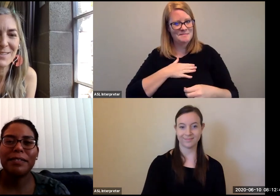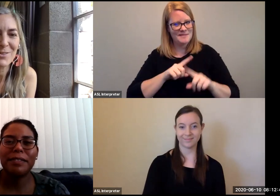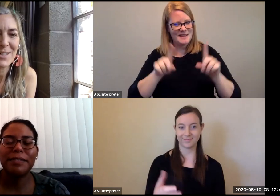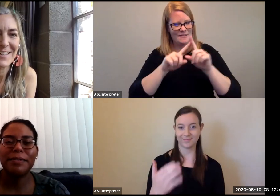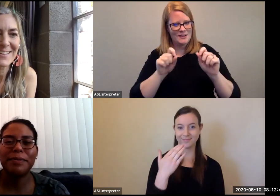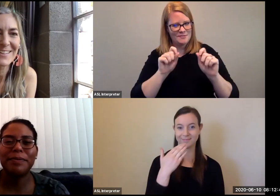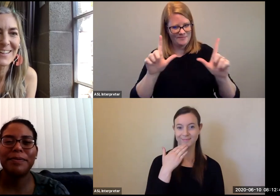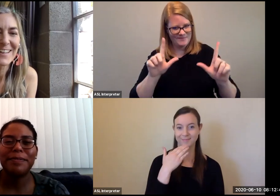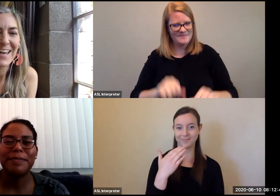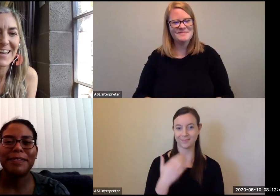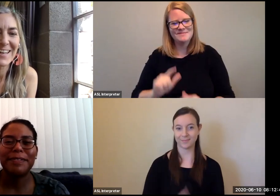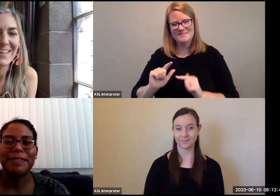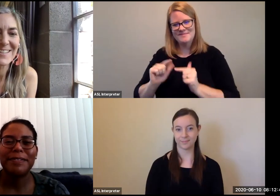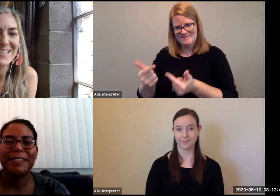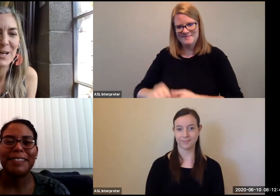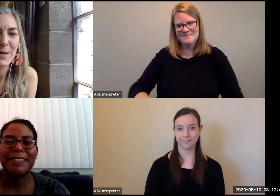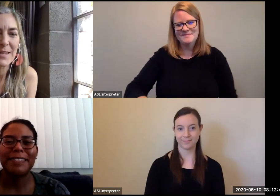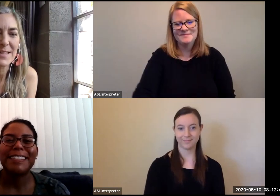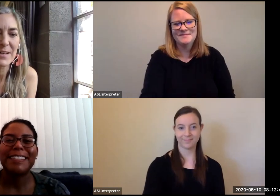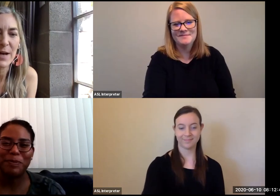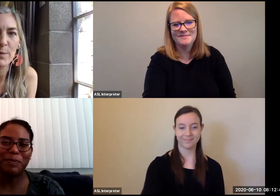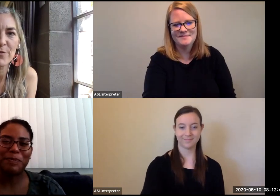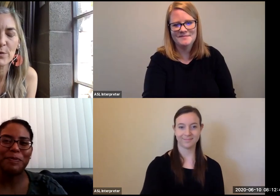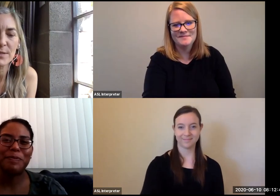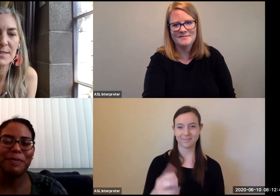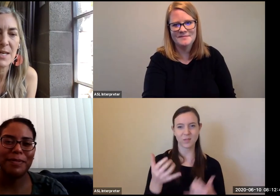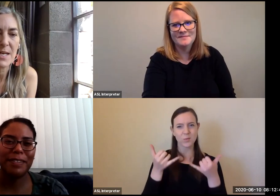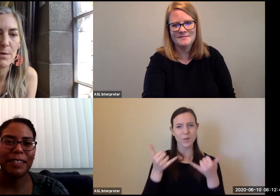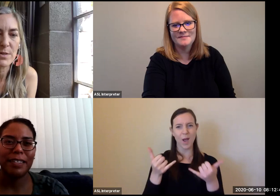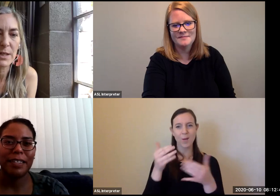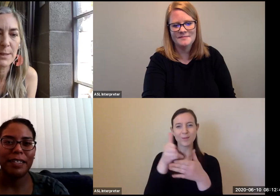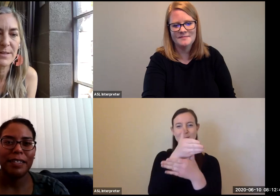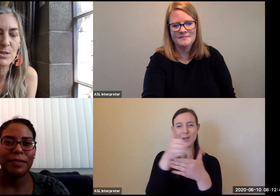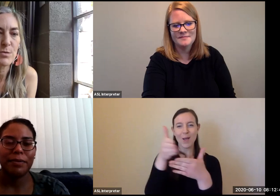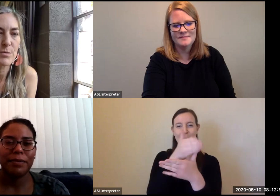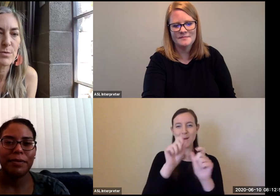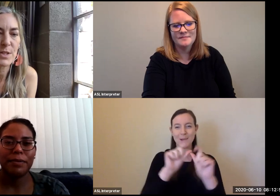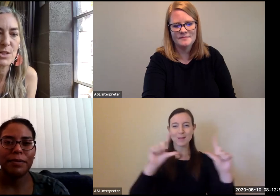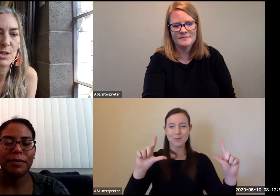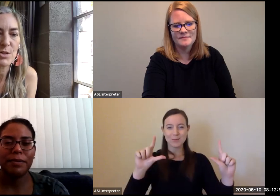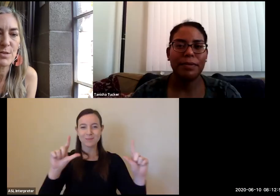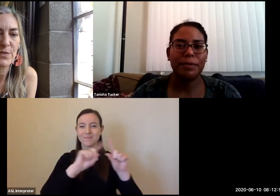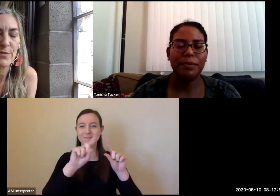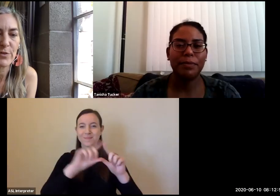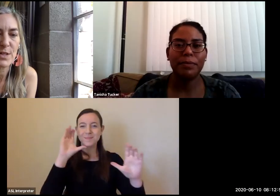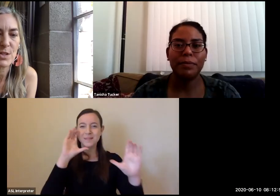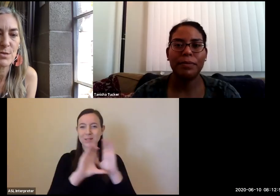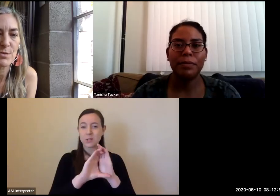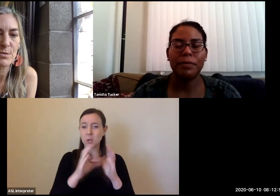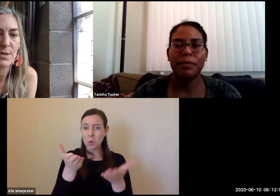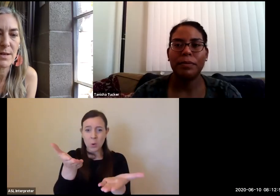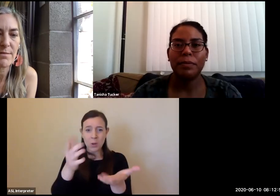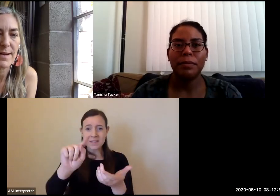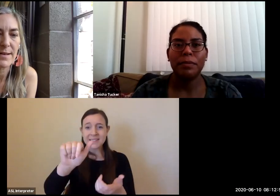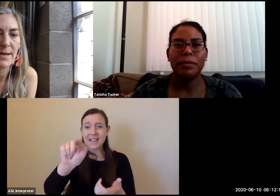my screen, and I think that'll help folks see what we're talking about. And so, Tanisha, you should feel free